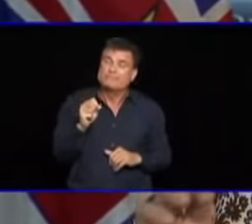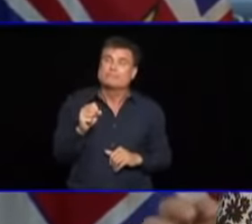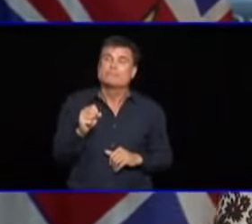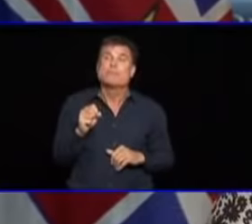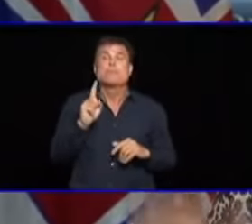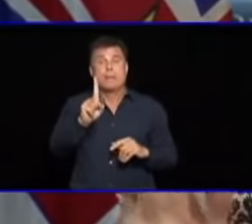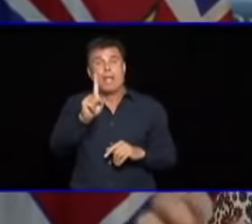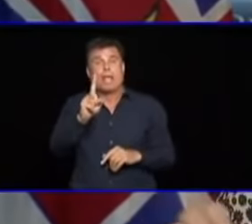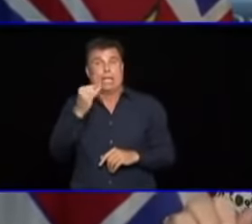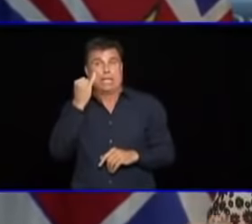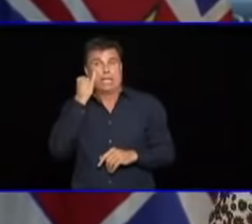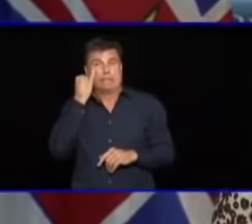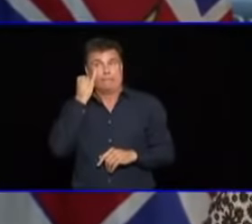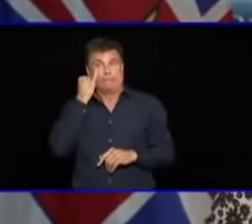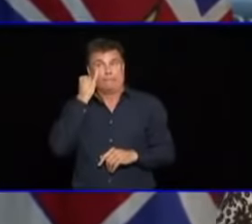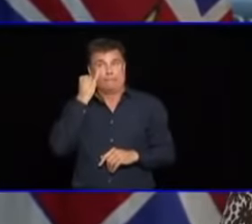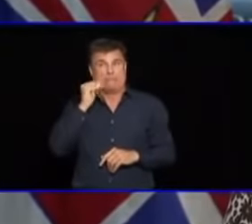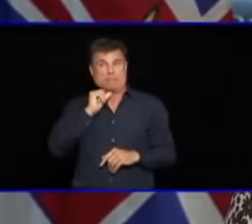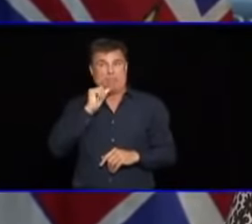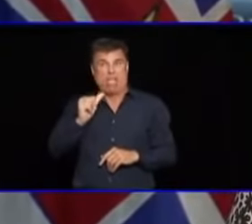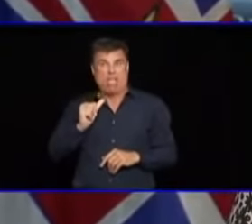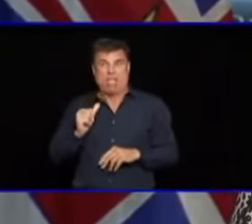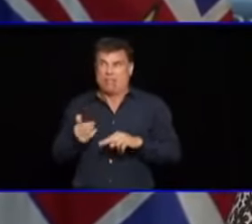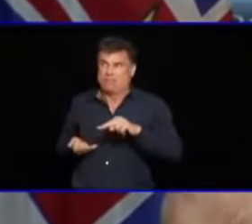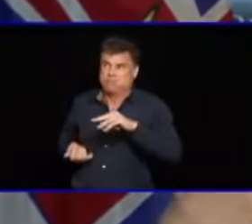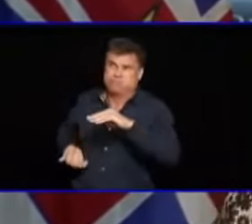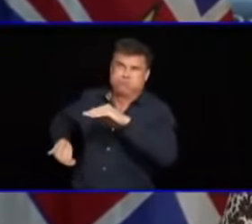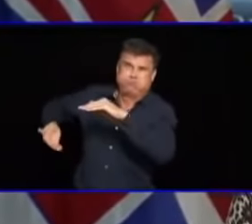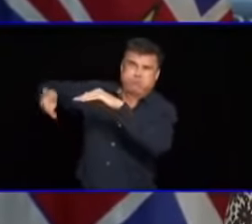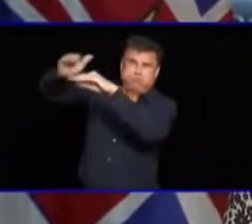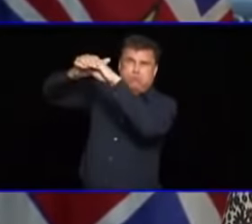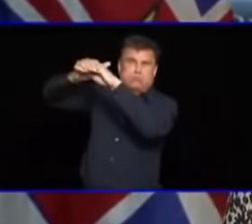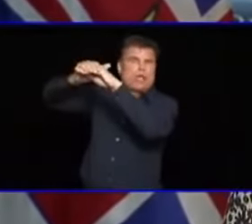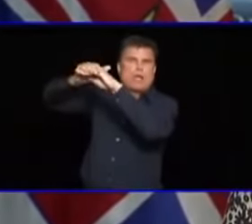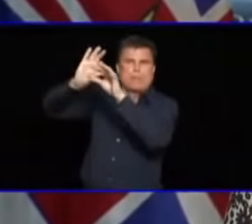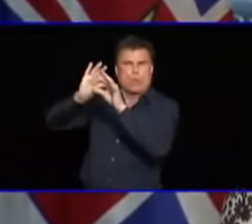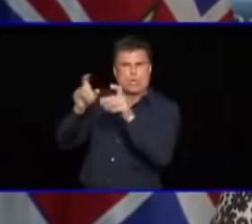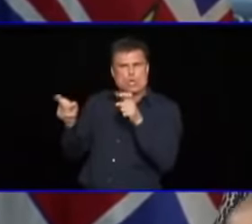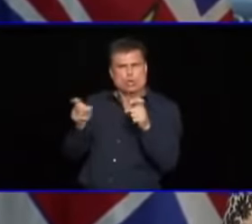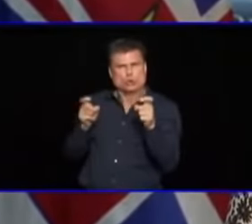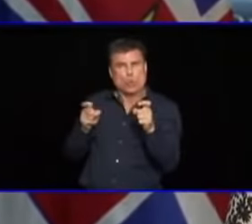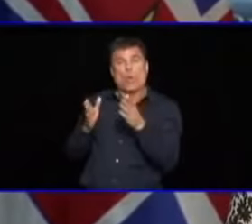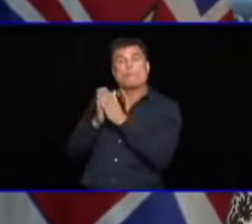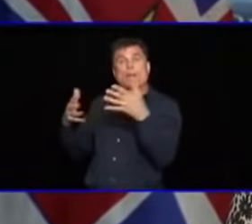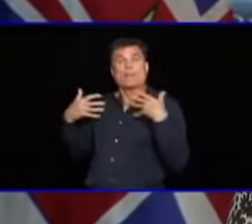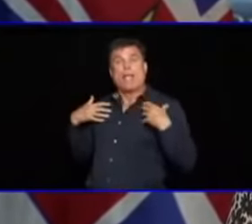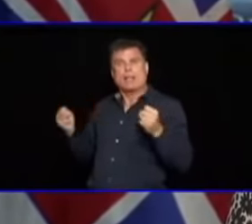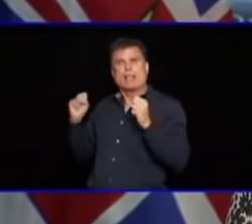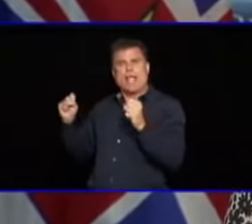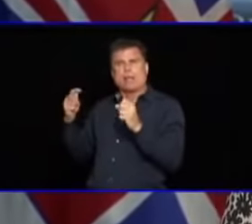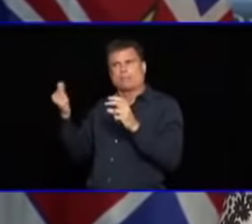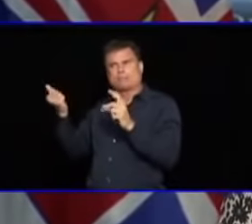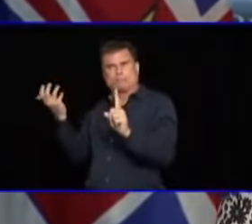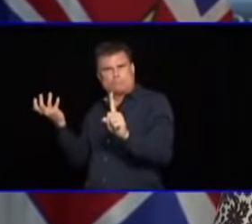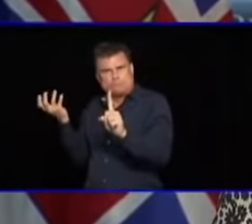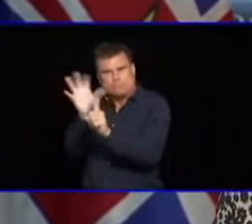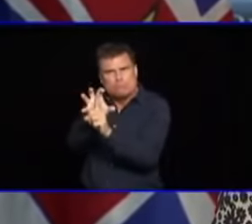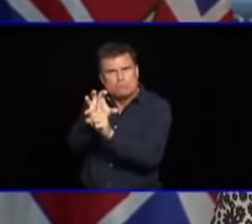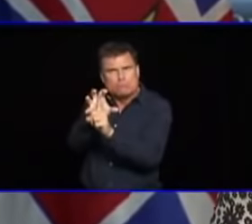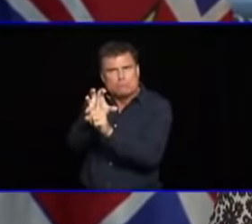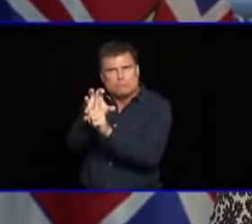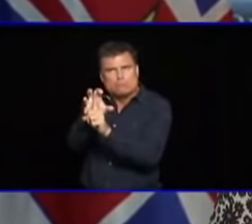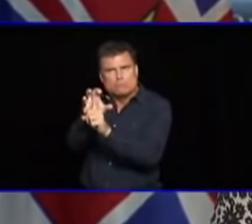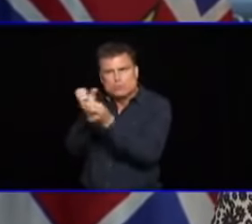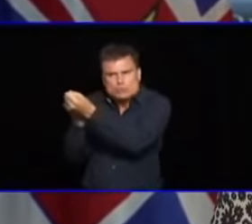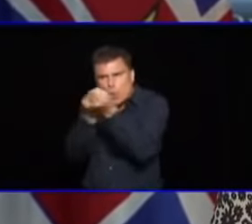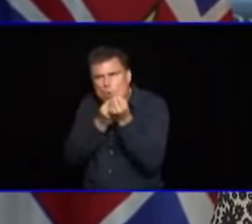in stopping and finding people and making sure that if you've been exposed, you stay isolated. If you have any symptoms, you stay away